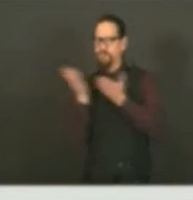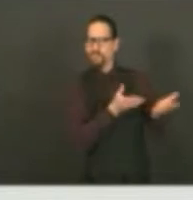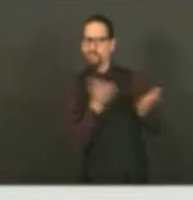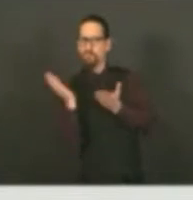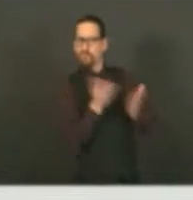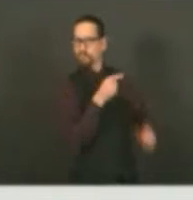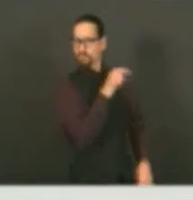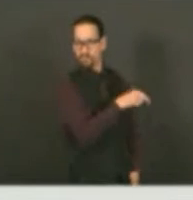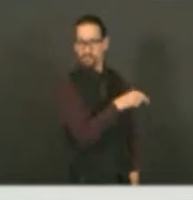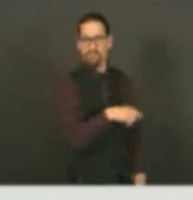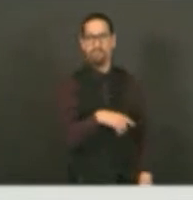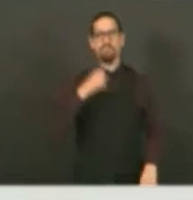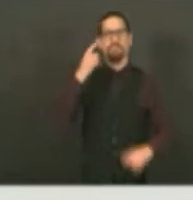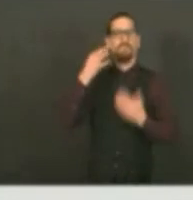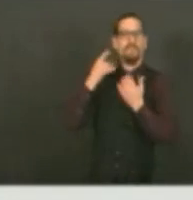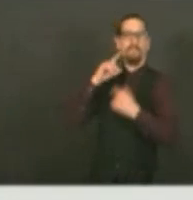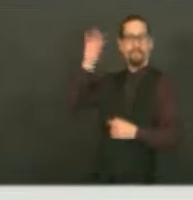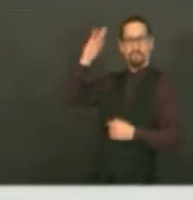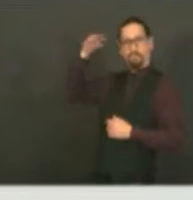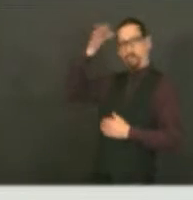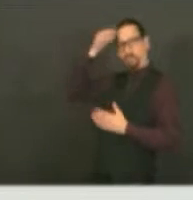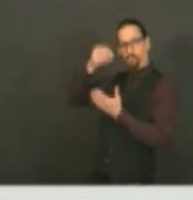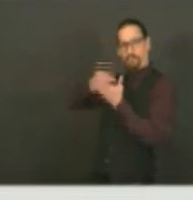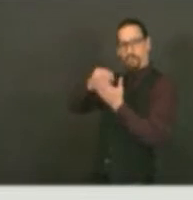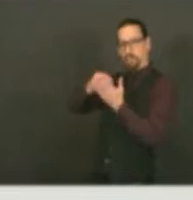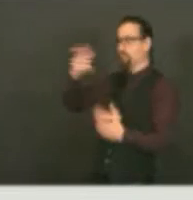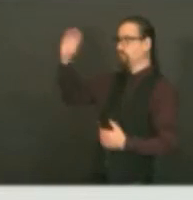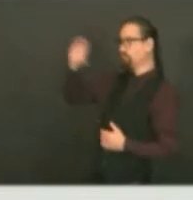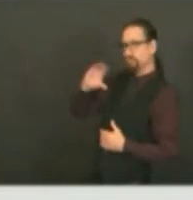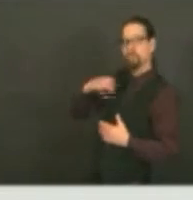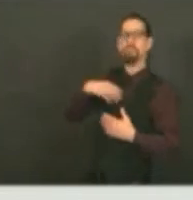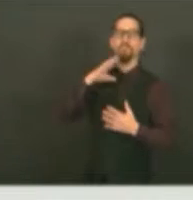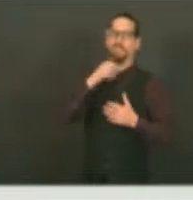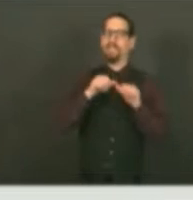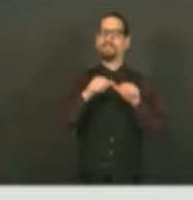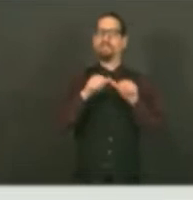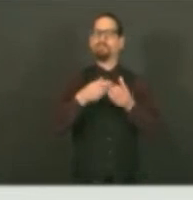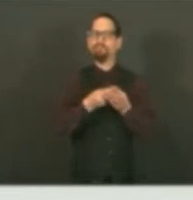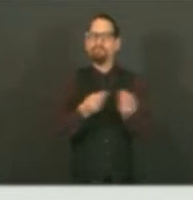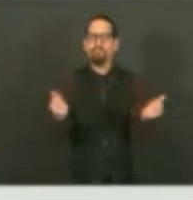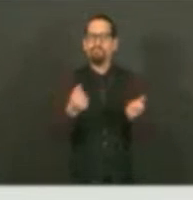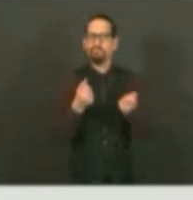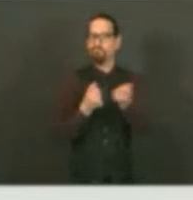in which we're slowly turning the dial back up after the pause.